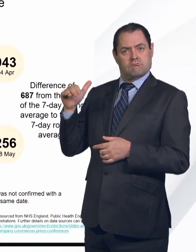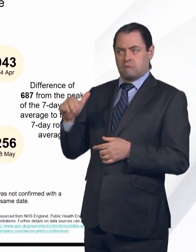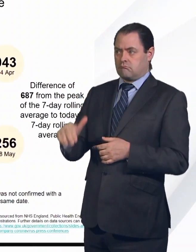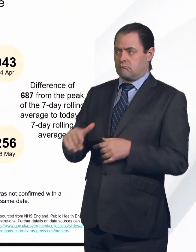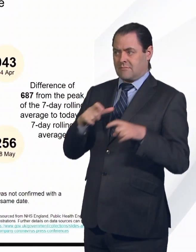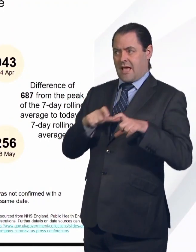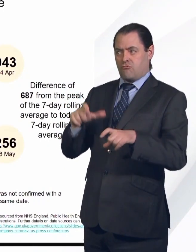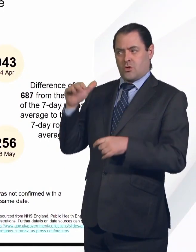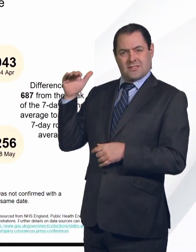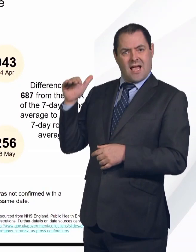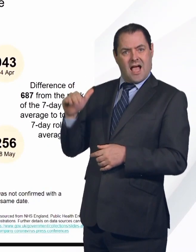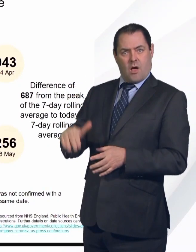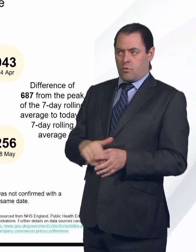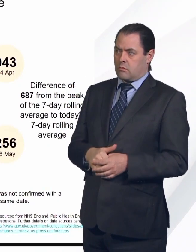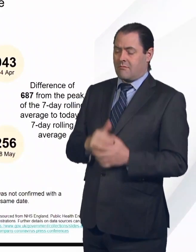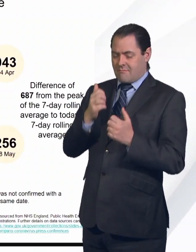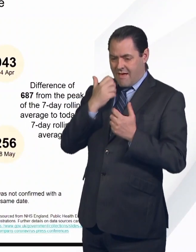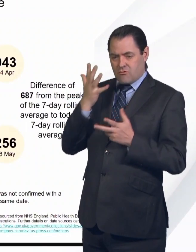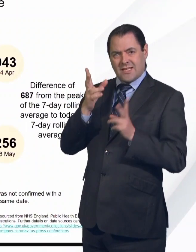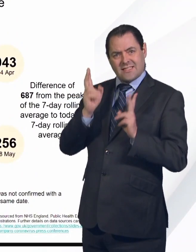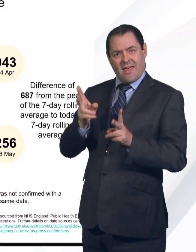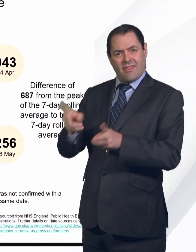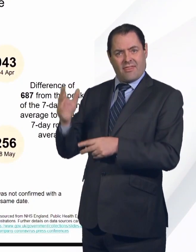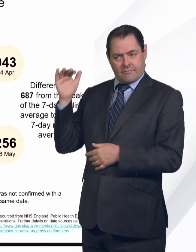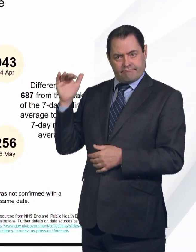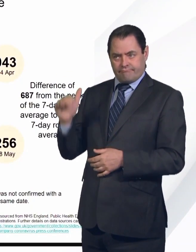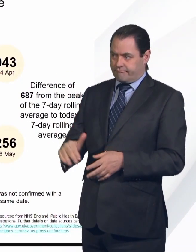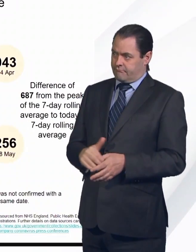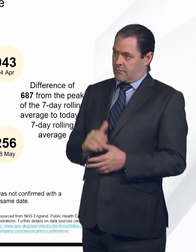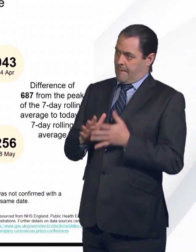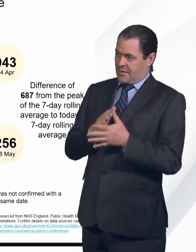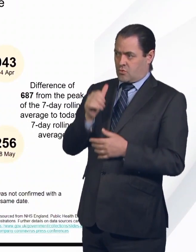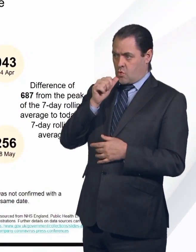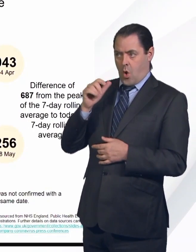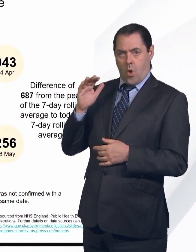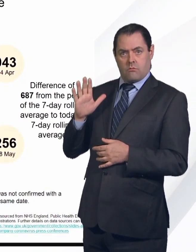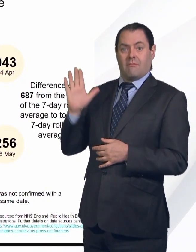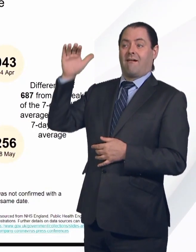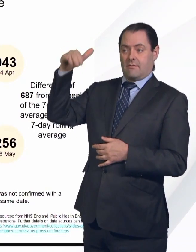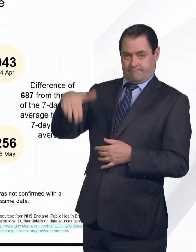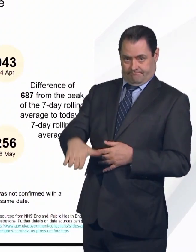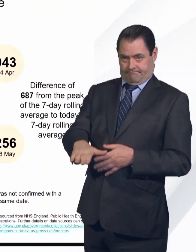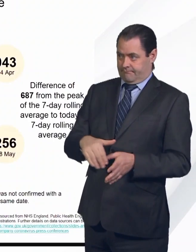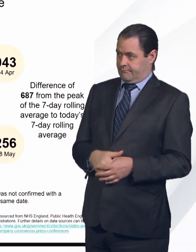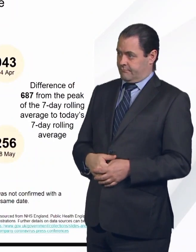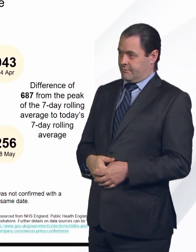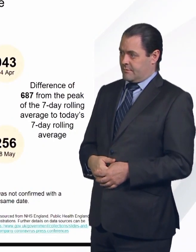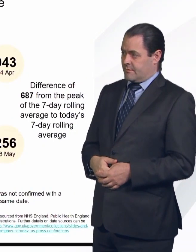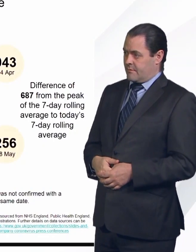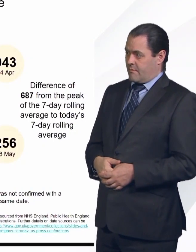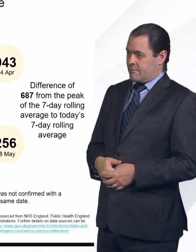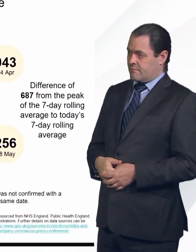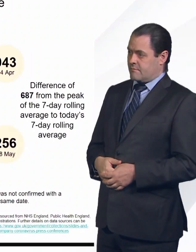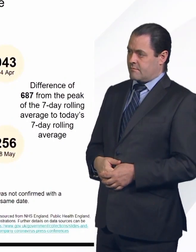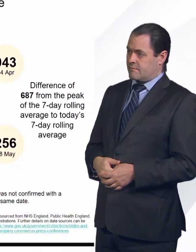consistent fall in the daily deaths from COVID-19, so we are confident that we've moved beyond the peak.